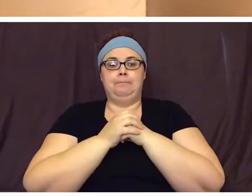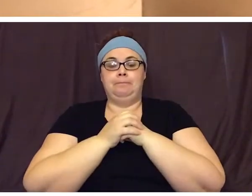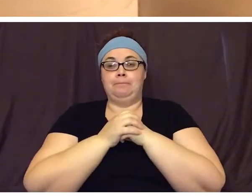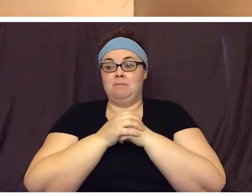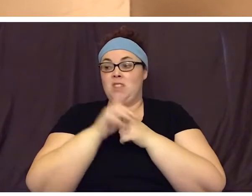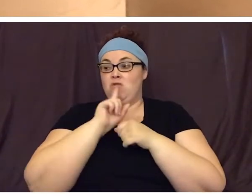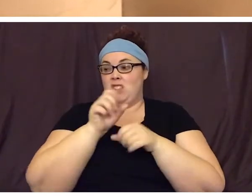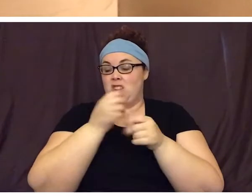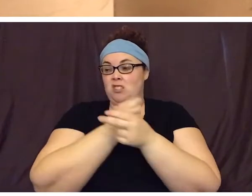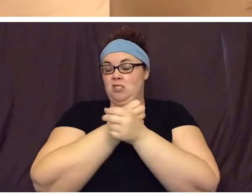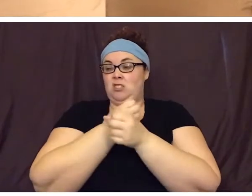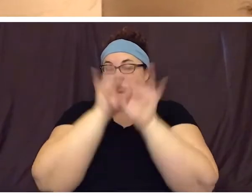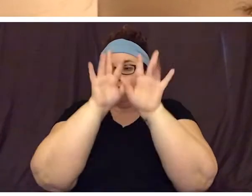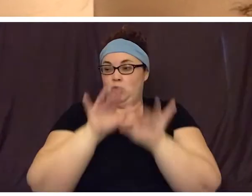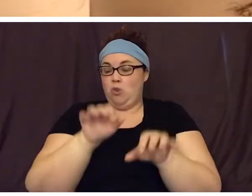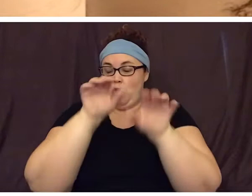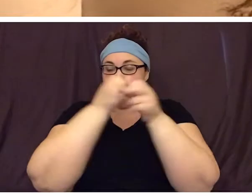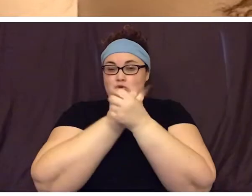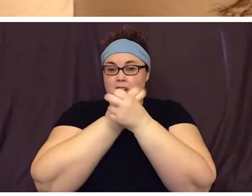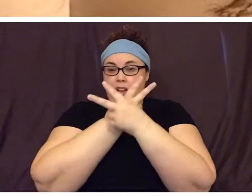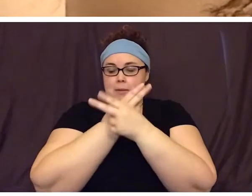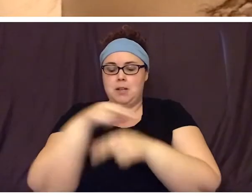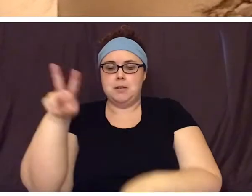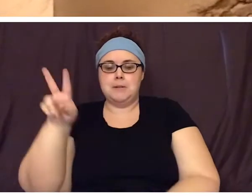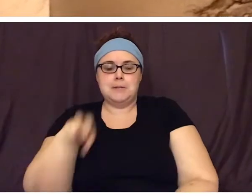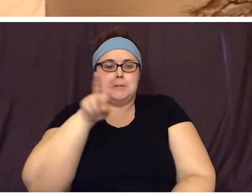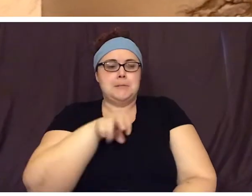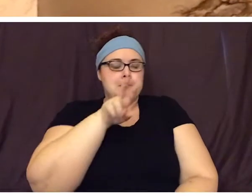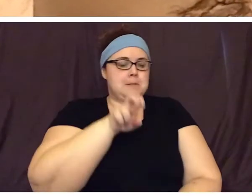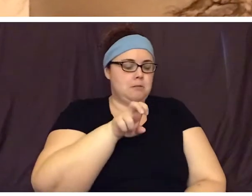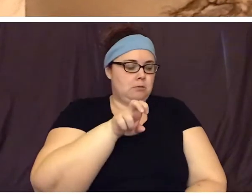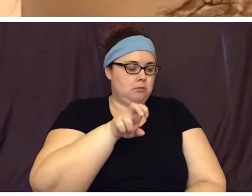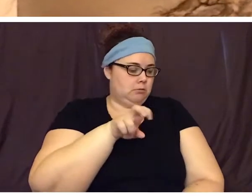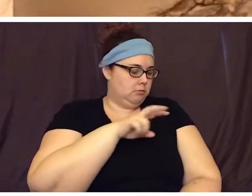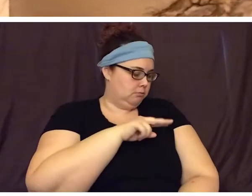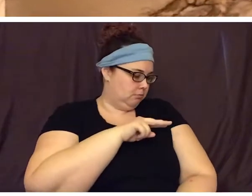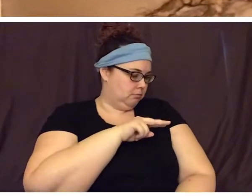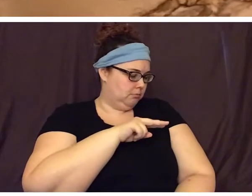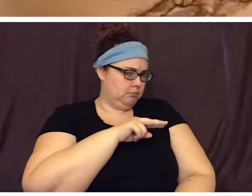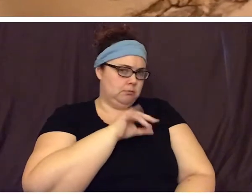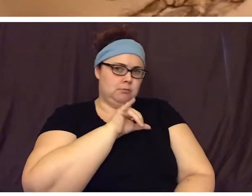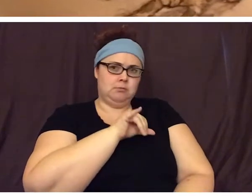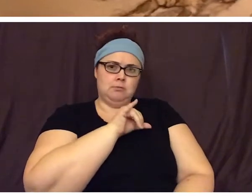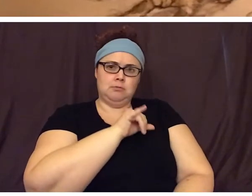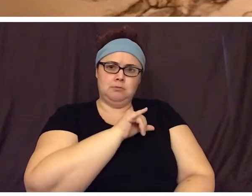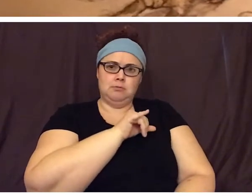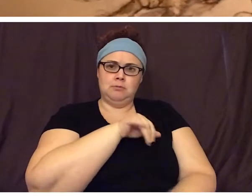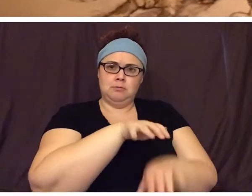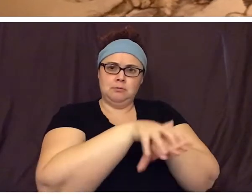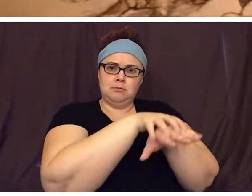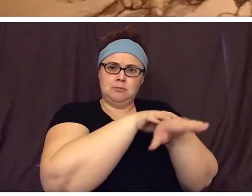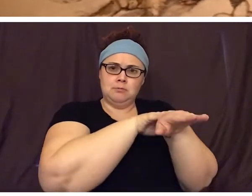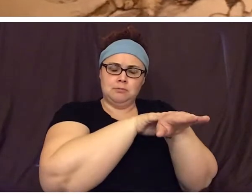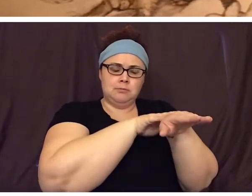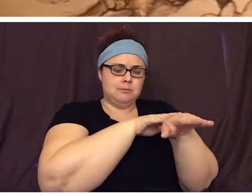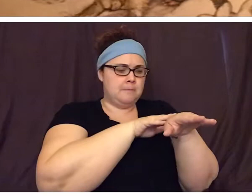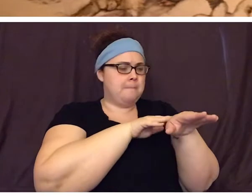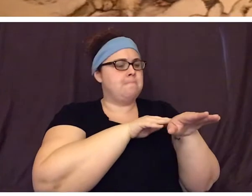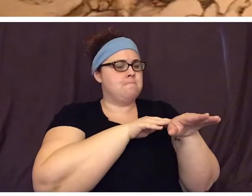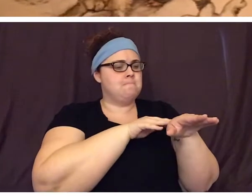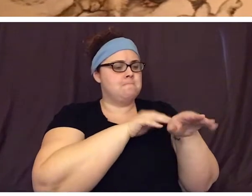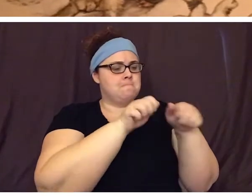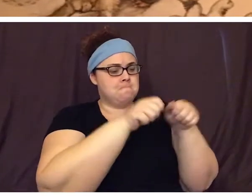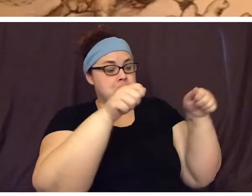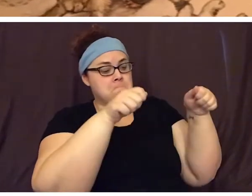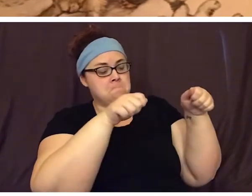A snowshoe rabbit came hopping by. He stopped for a moment to admire his winter coat. It was then that he saw the mitten, and